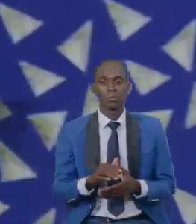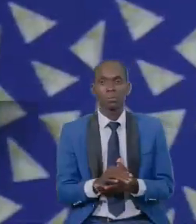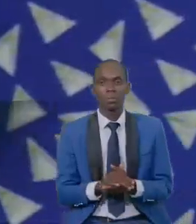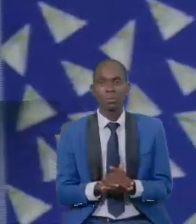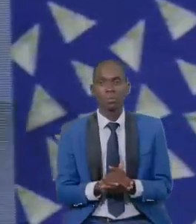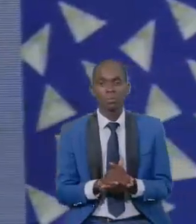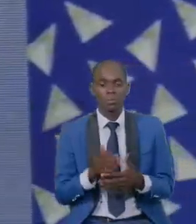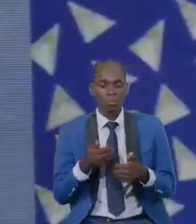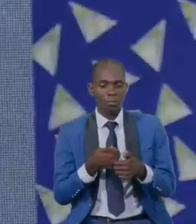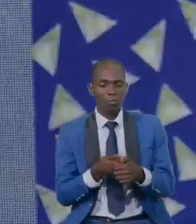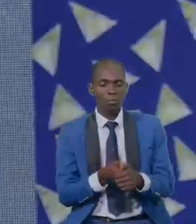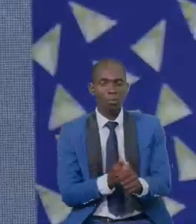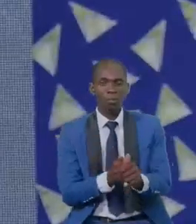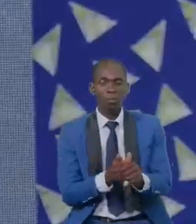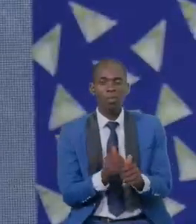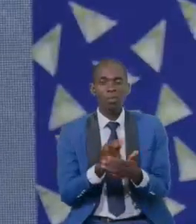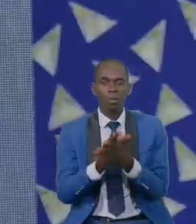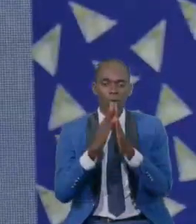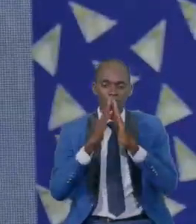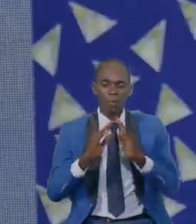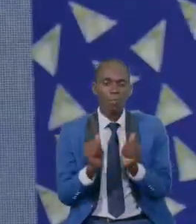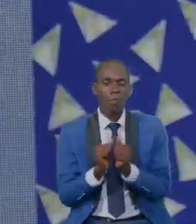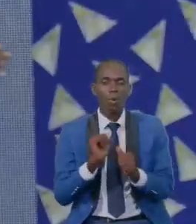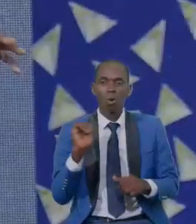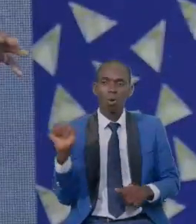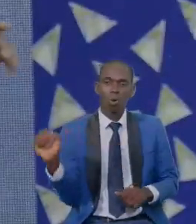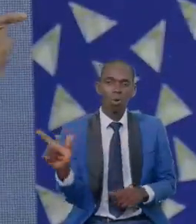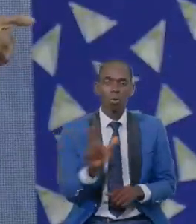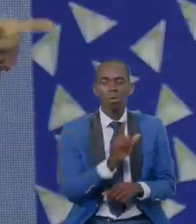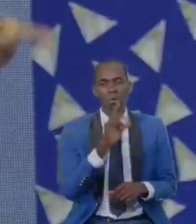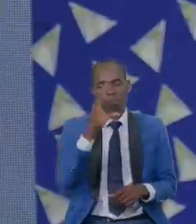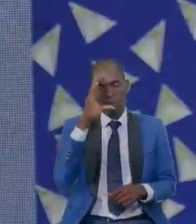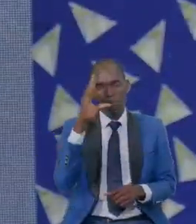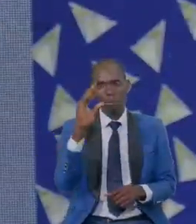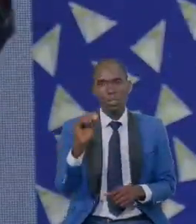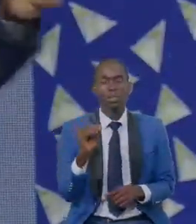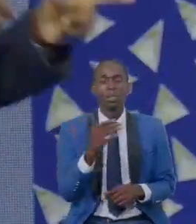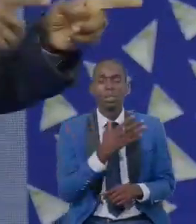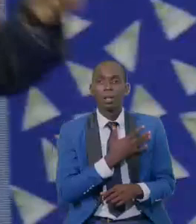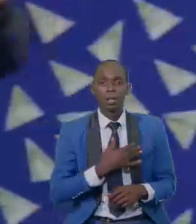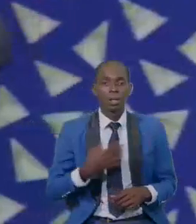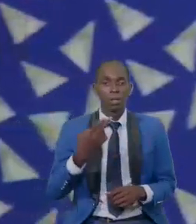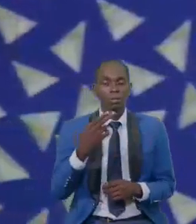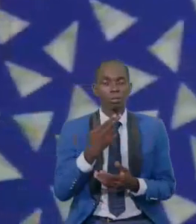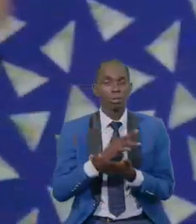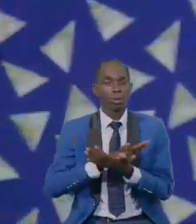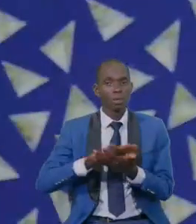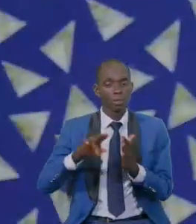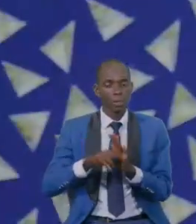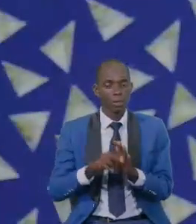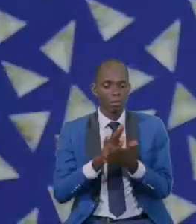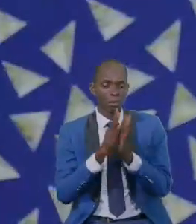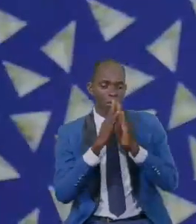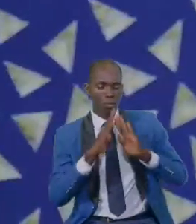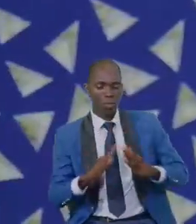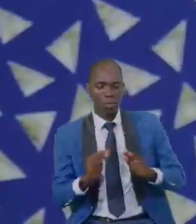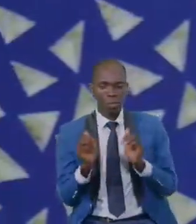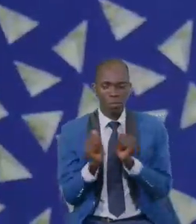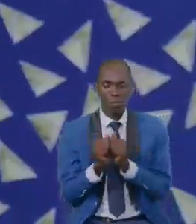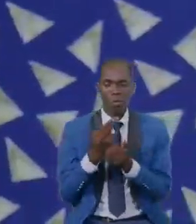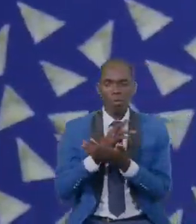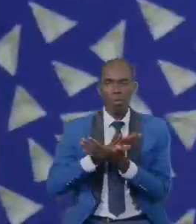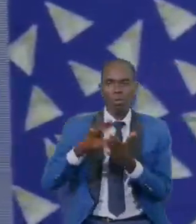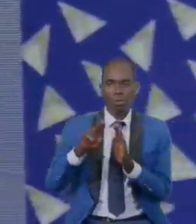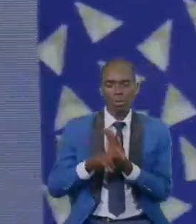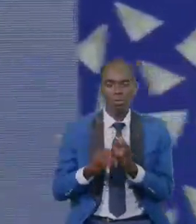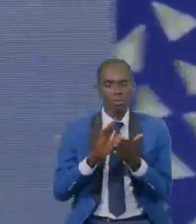Follow peace with all men. And holiness, peace, and holiness, peace, and